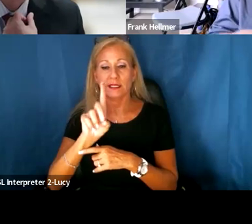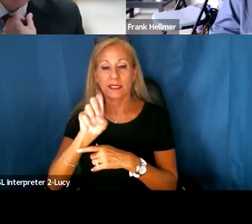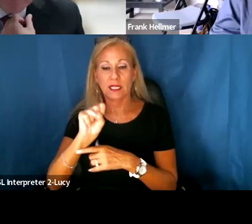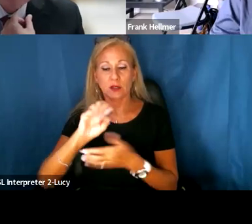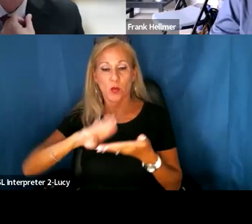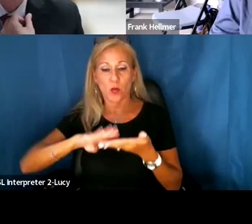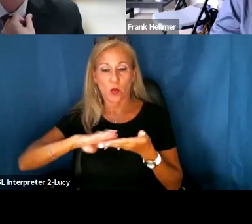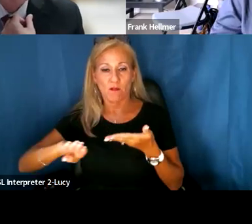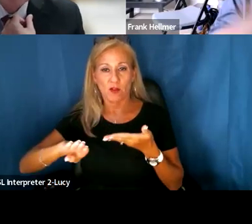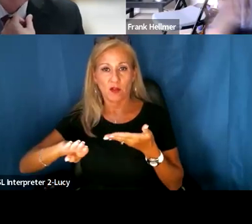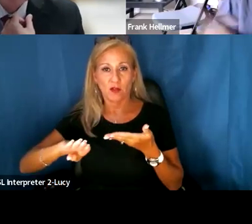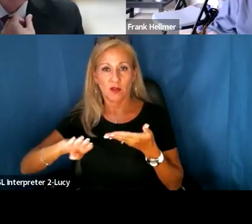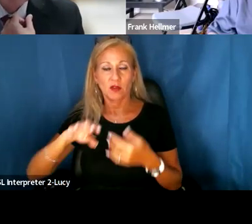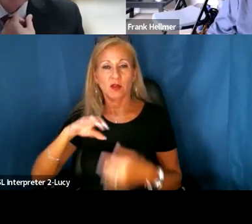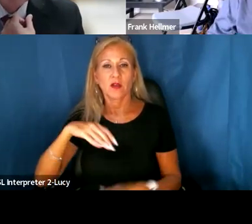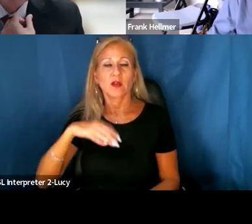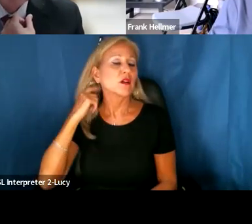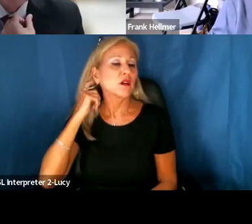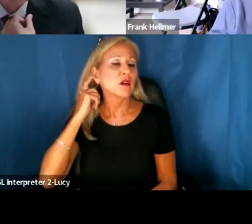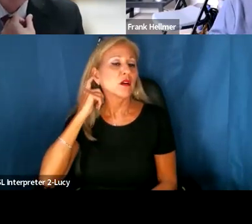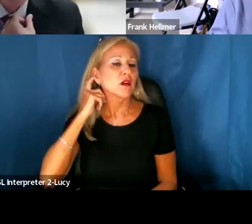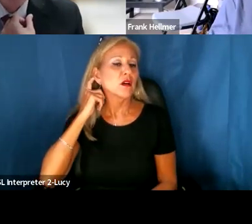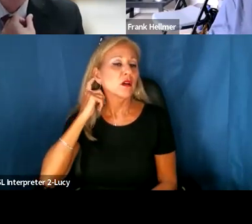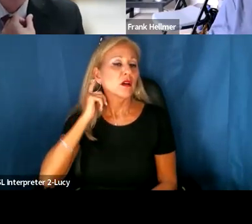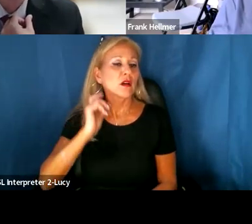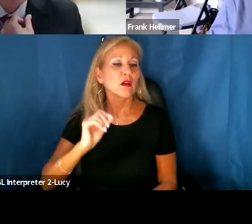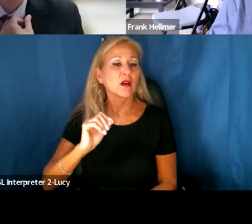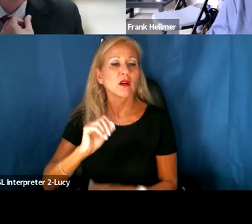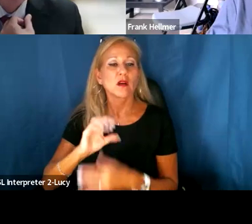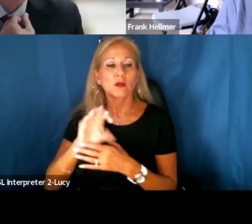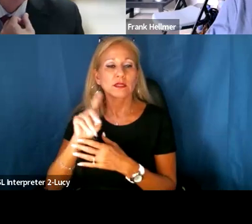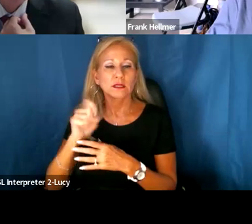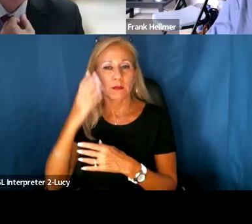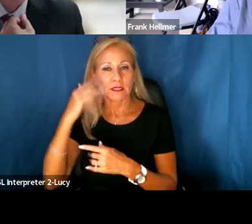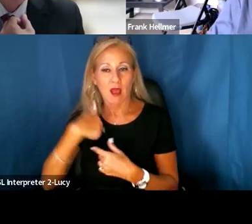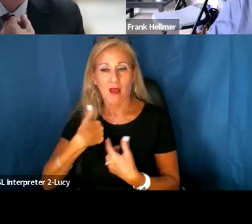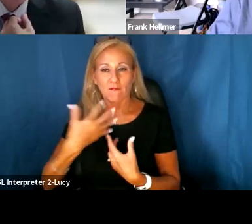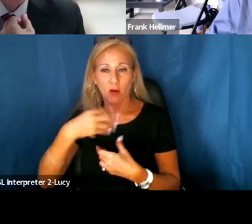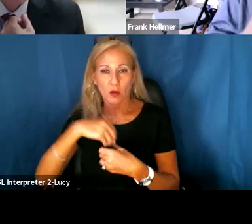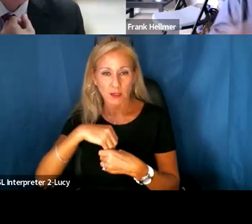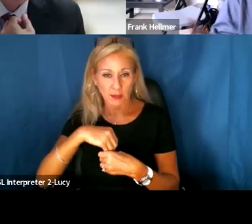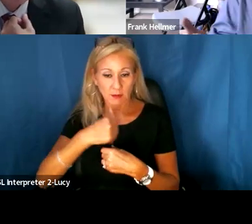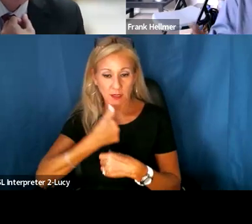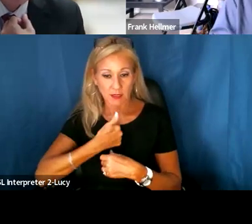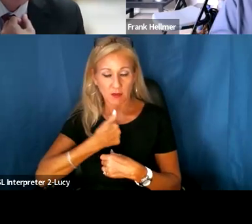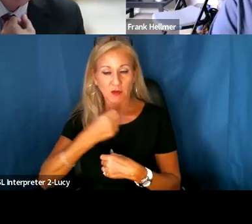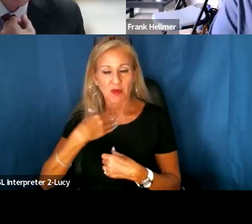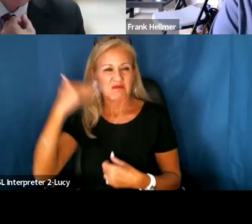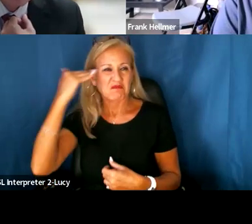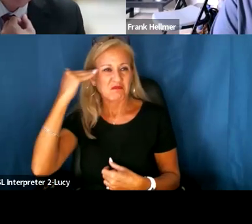waiver, and so, or CES waiver, whichever one you want to call it, because I have autism, and so I